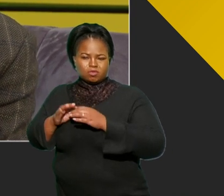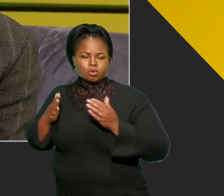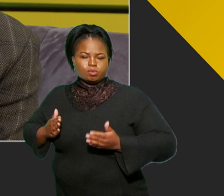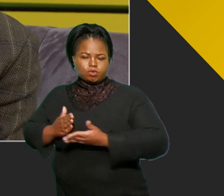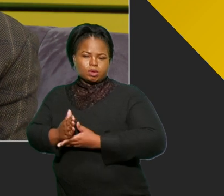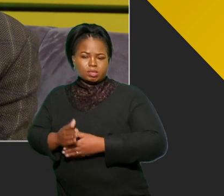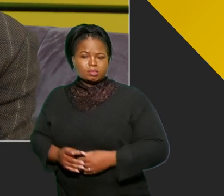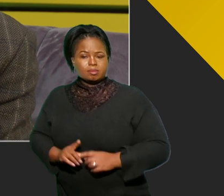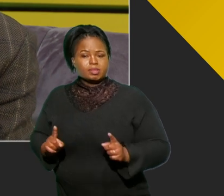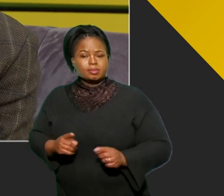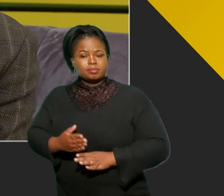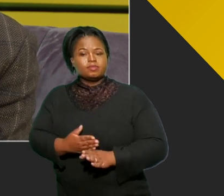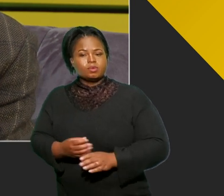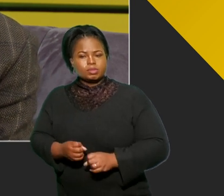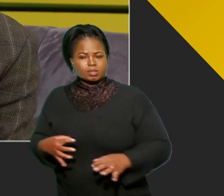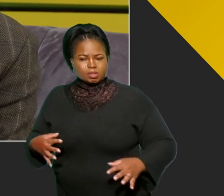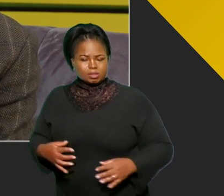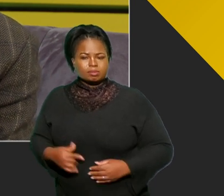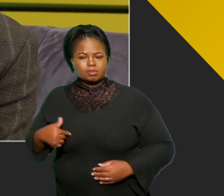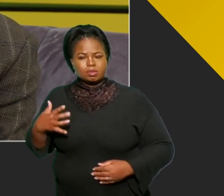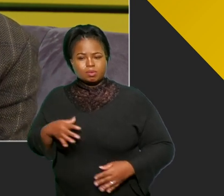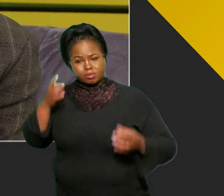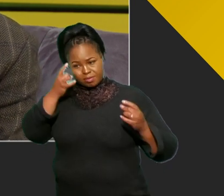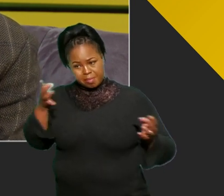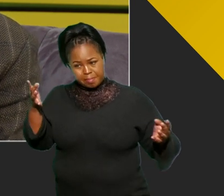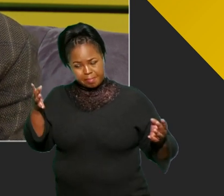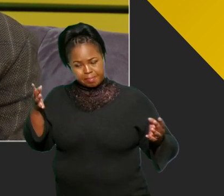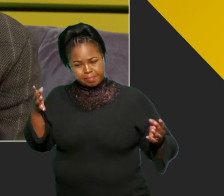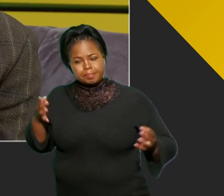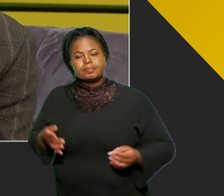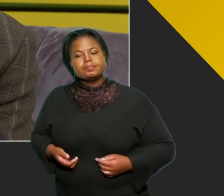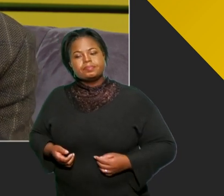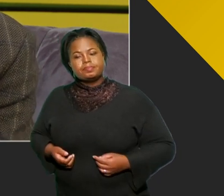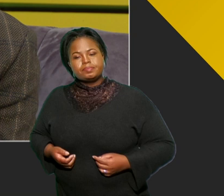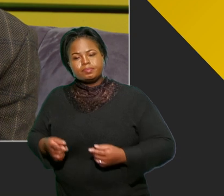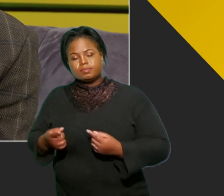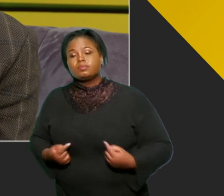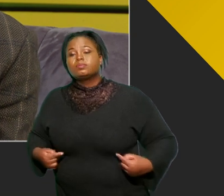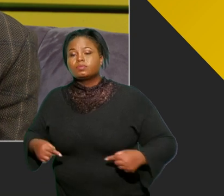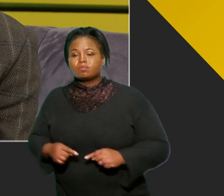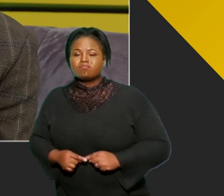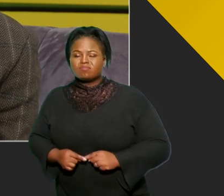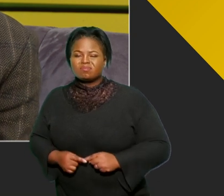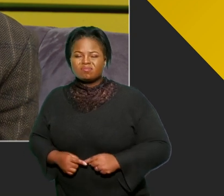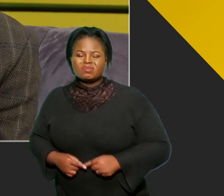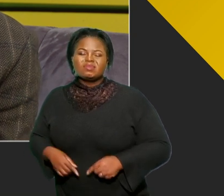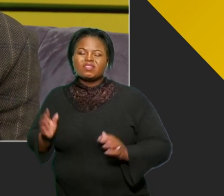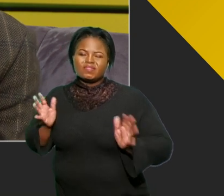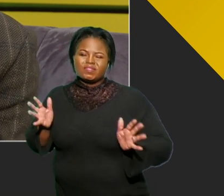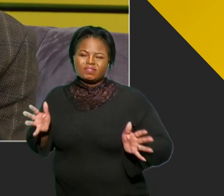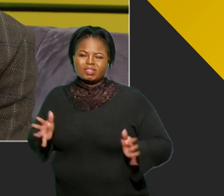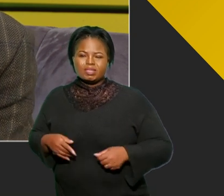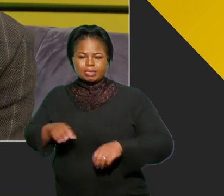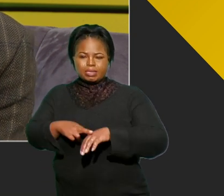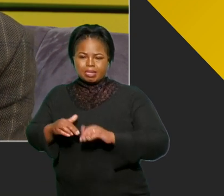I do that, I just want to indicate that Tina Sartes the apartheid. I want to speak Zulu